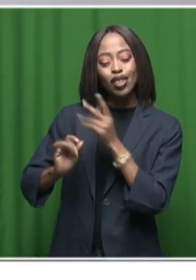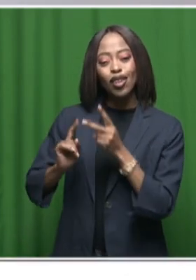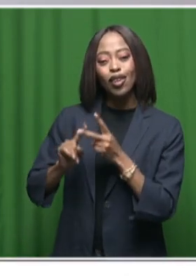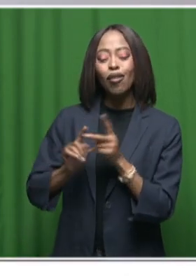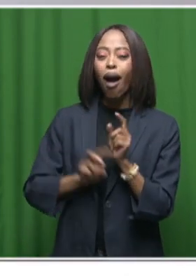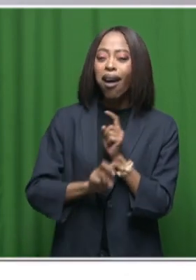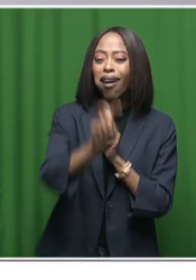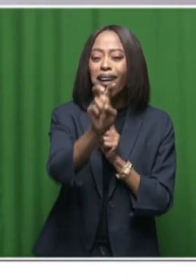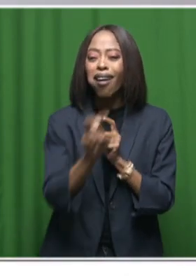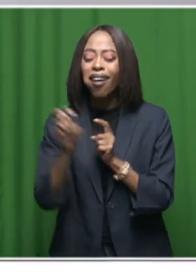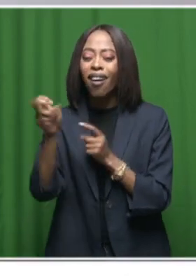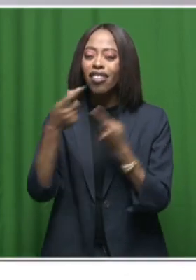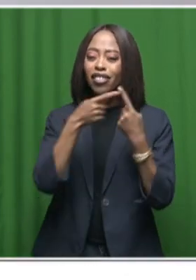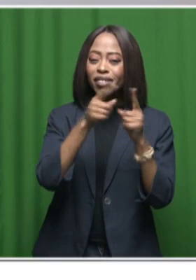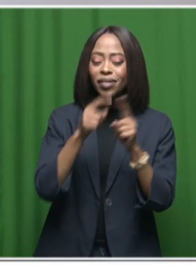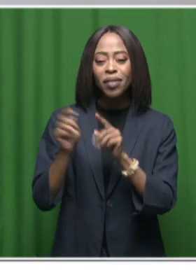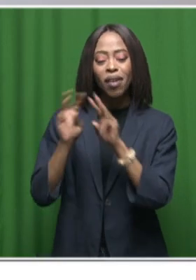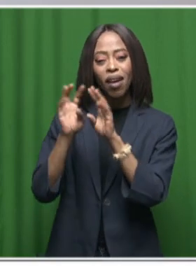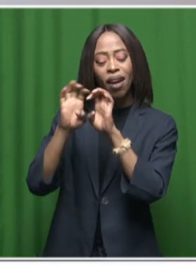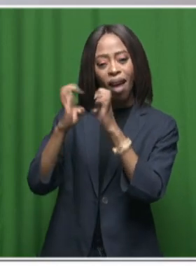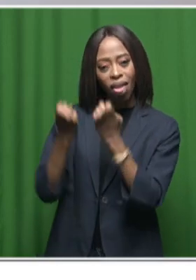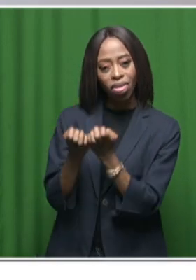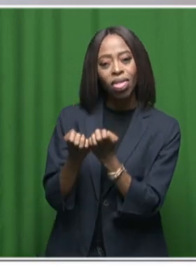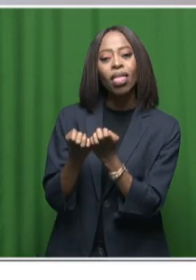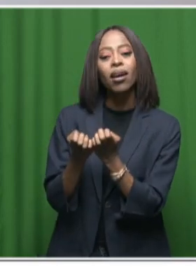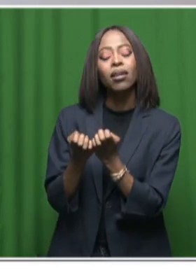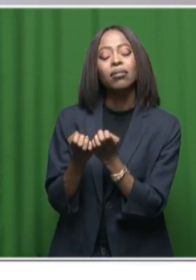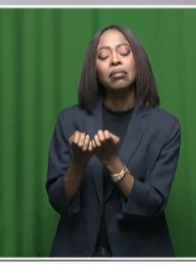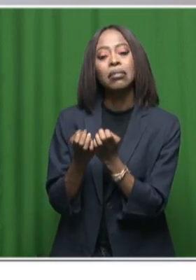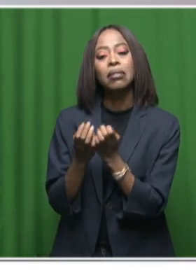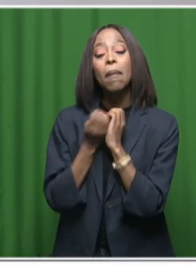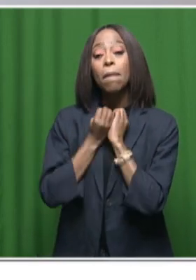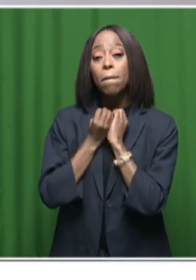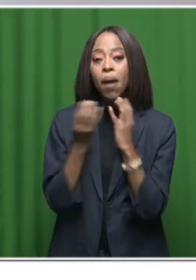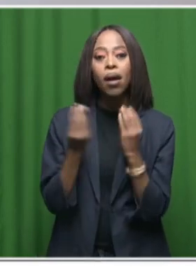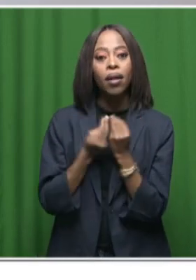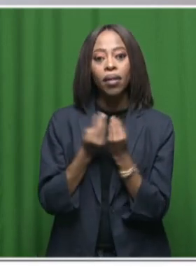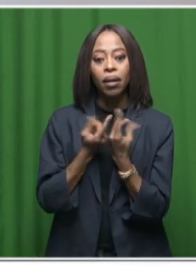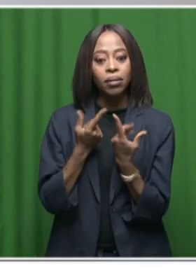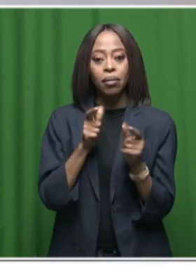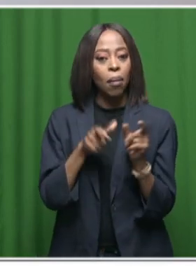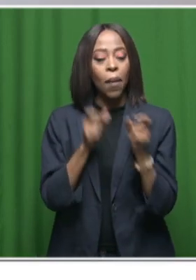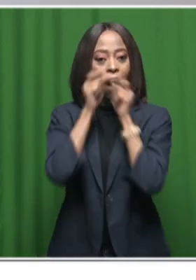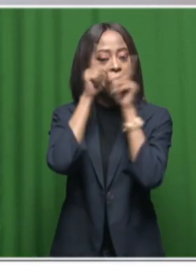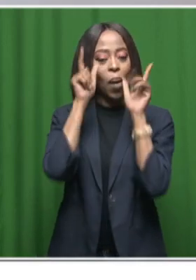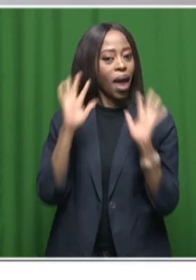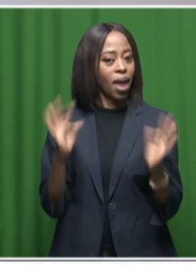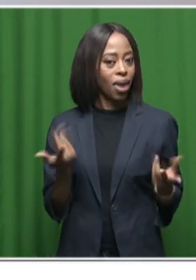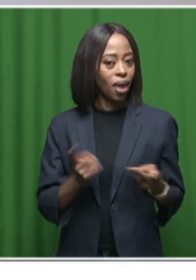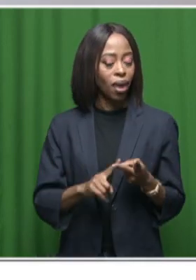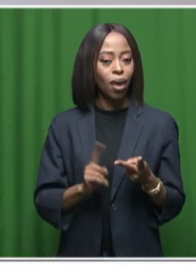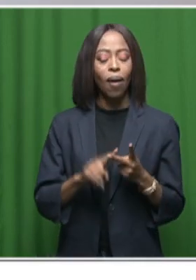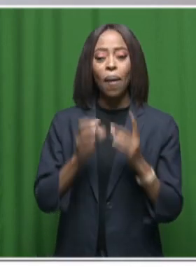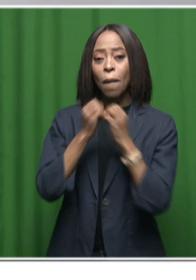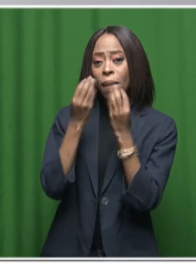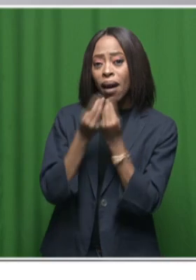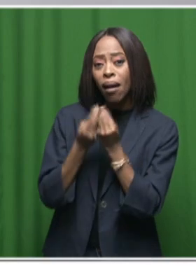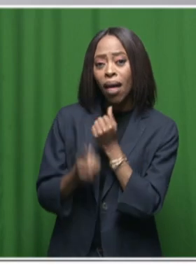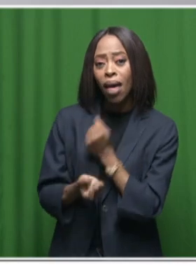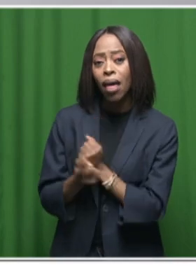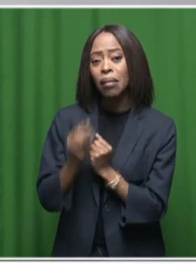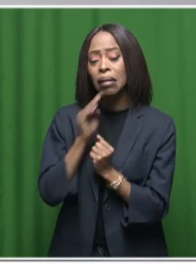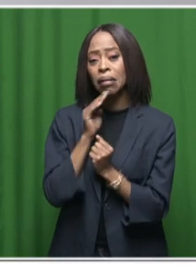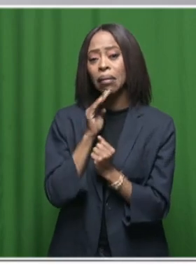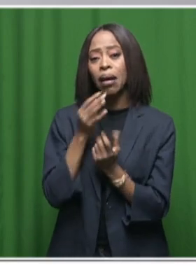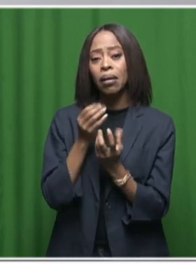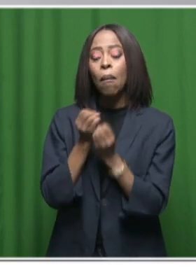travel, there's a lot of unknown and a lot of potential, and so it's a lot of sort